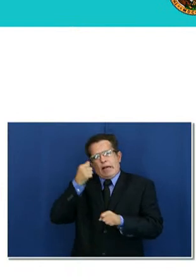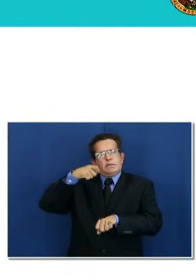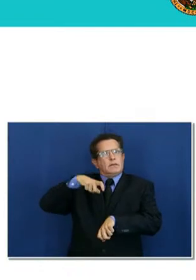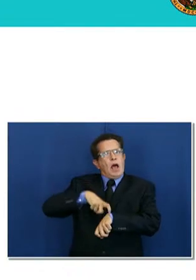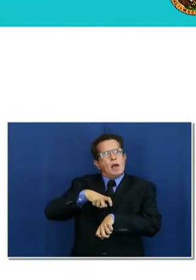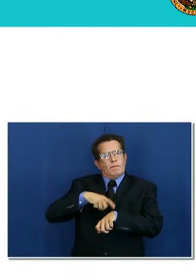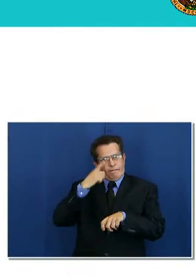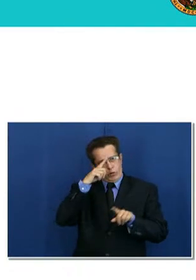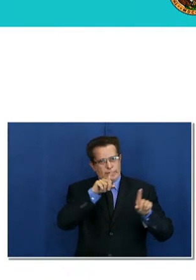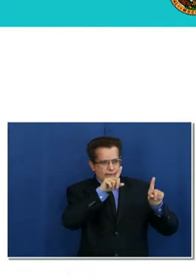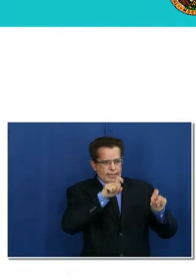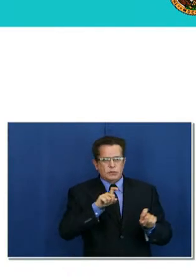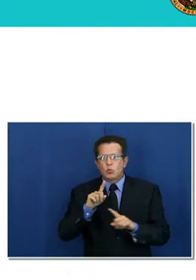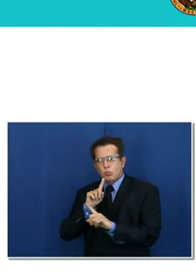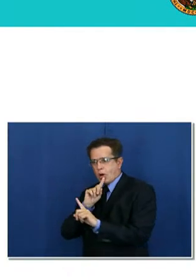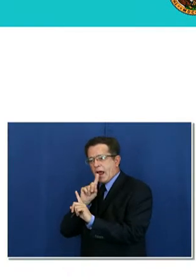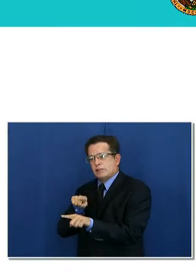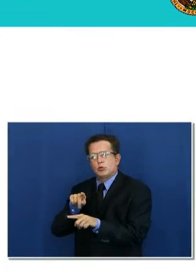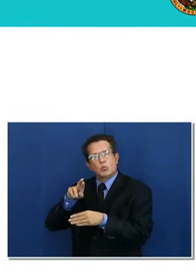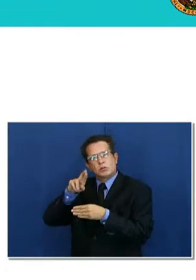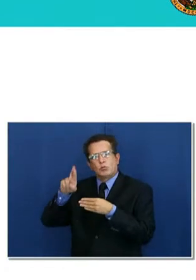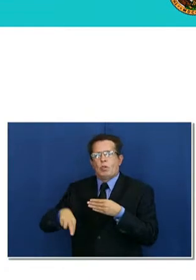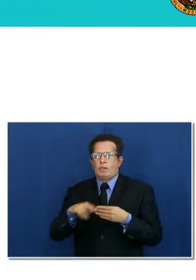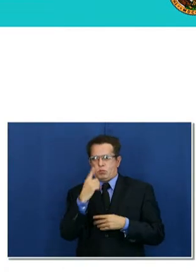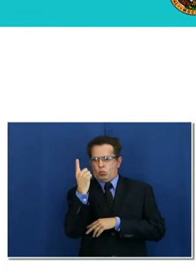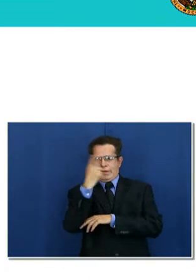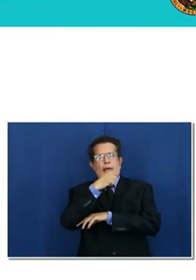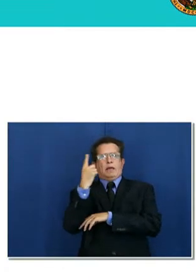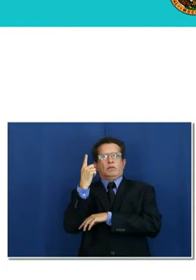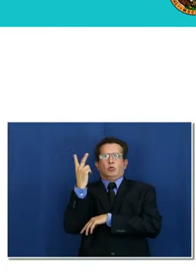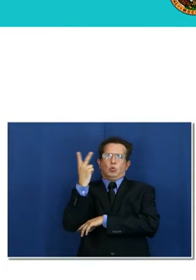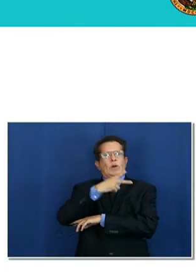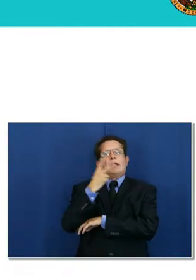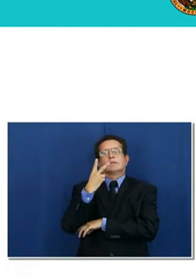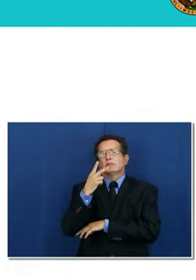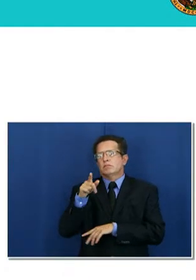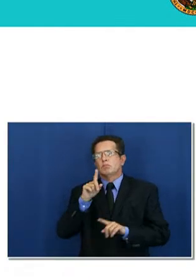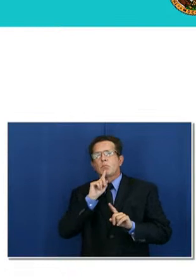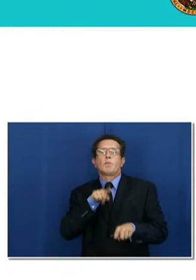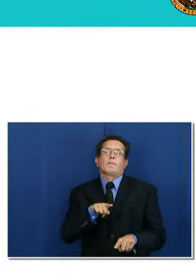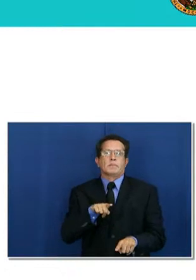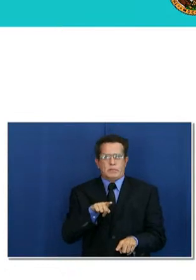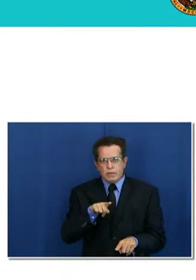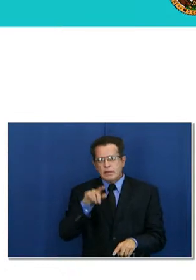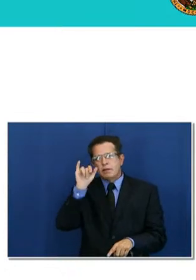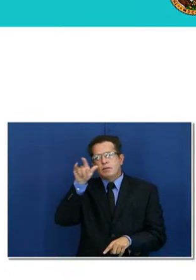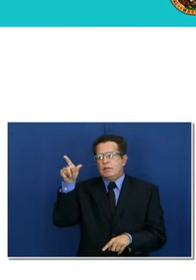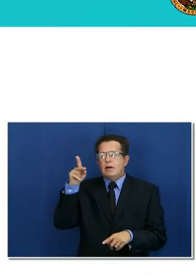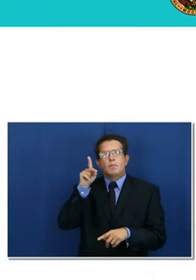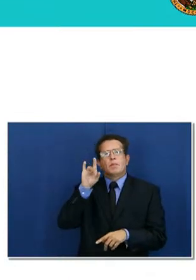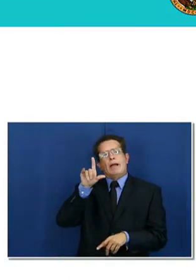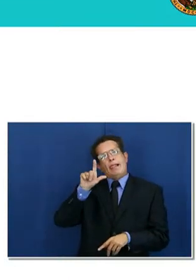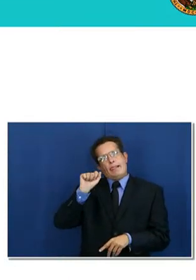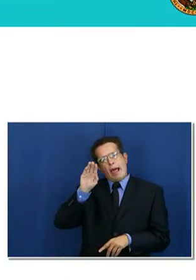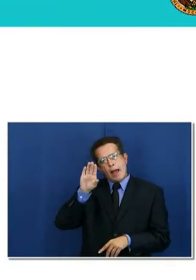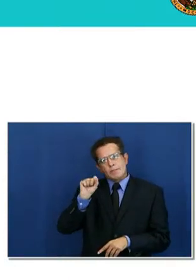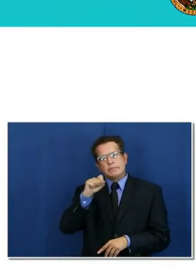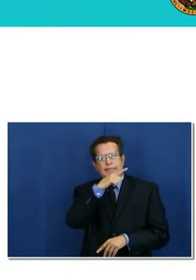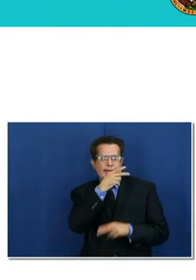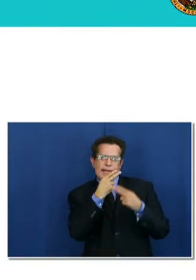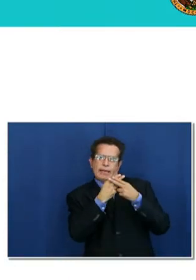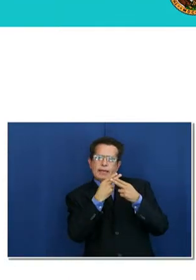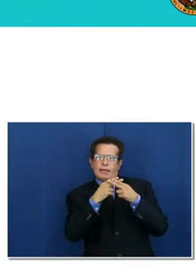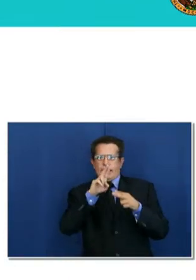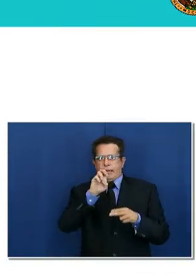Again, continue to be really solid, 1 to 2 days. For our health system partners, our public health lab, our Helix